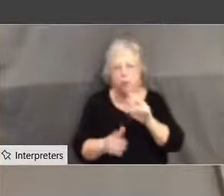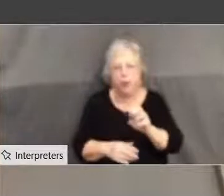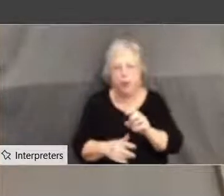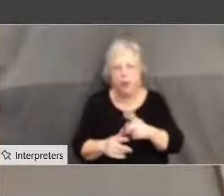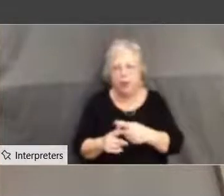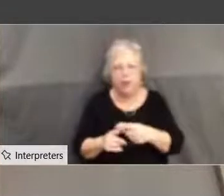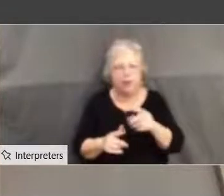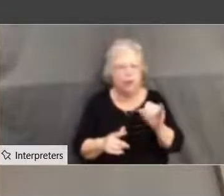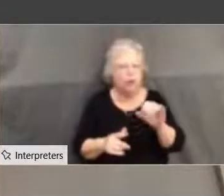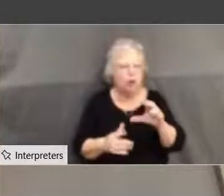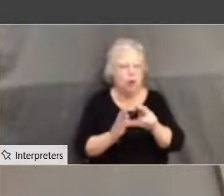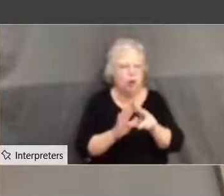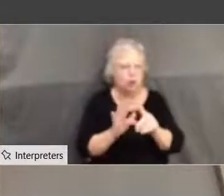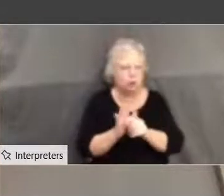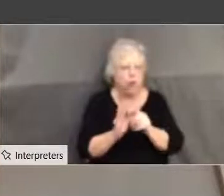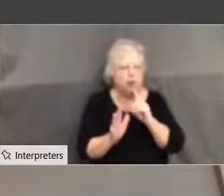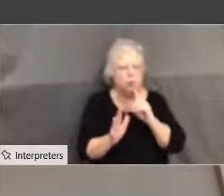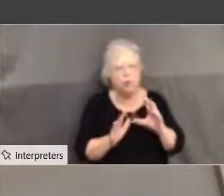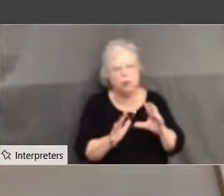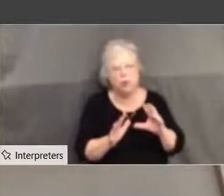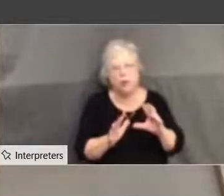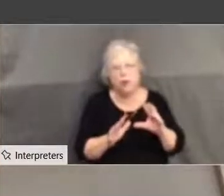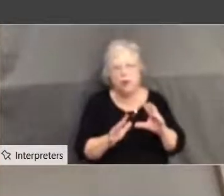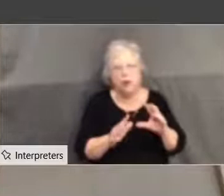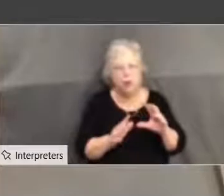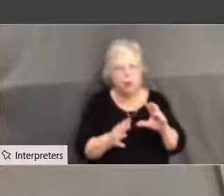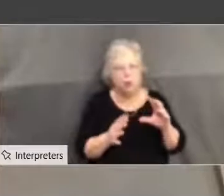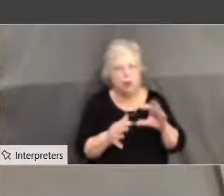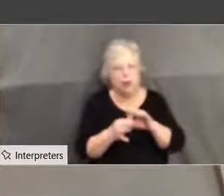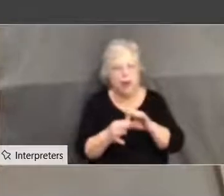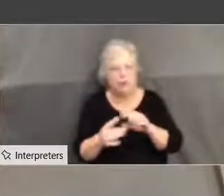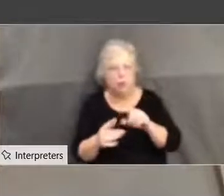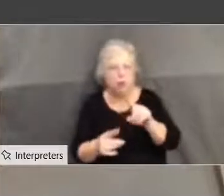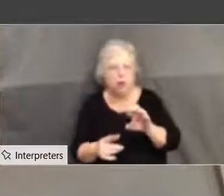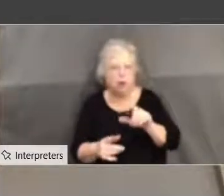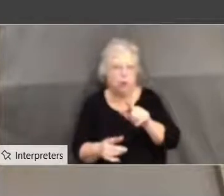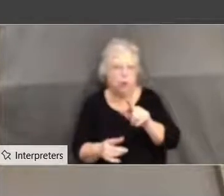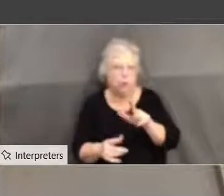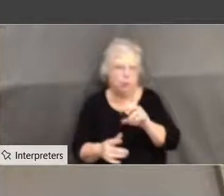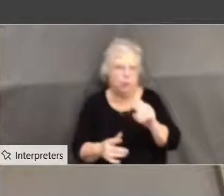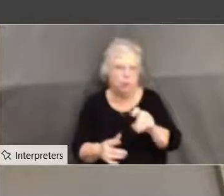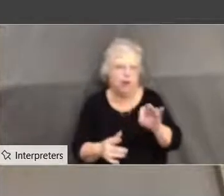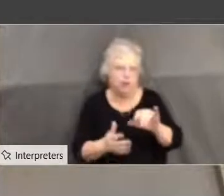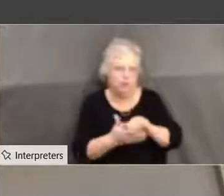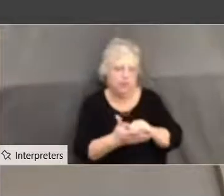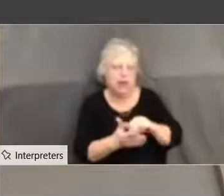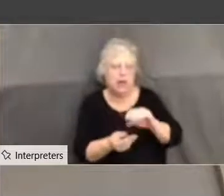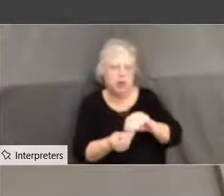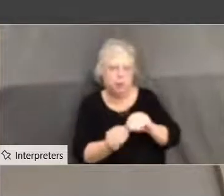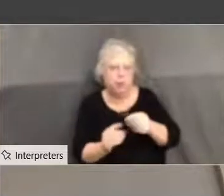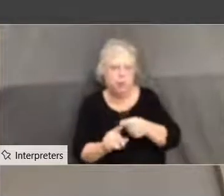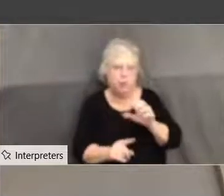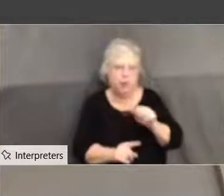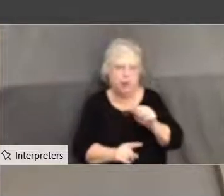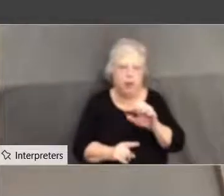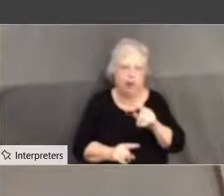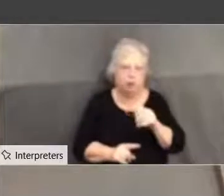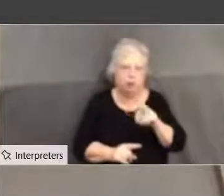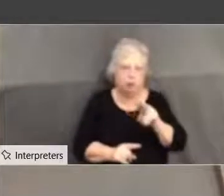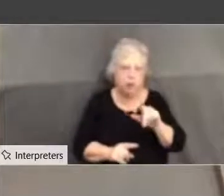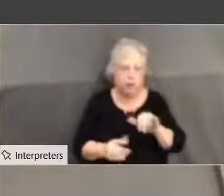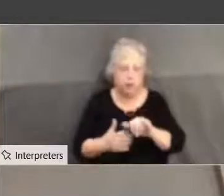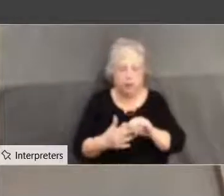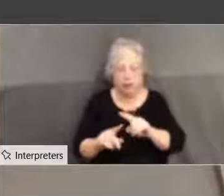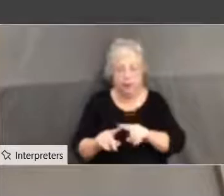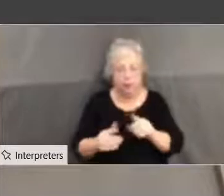aggregate attachment point, typically at 125% of that number. And so that difference between 15 million